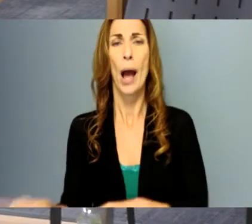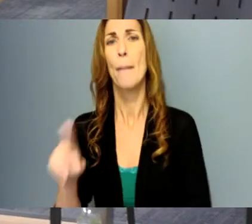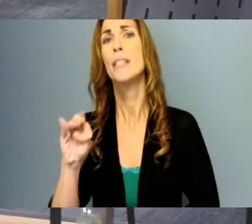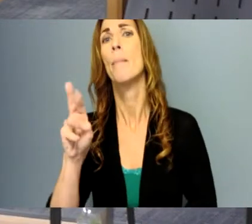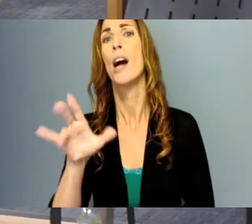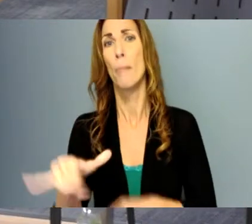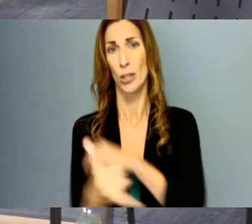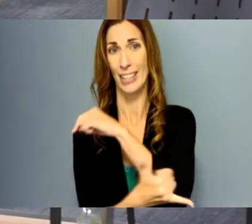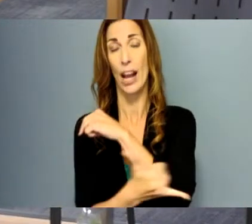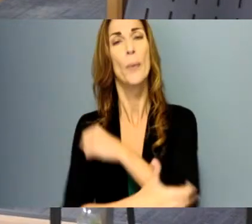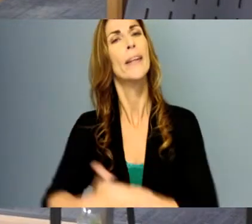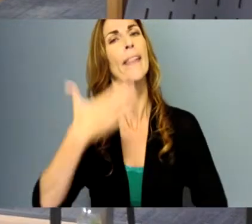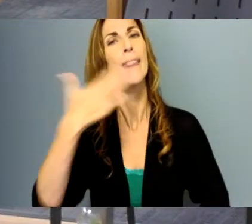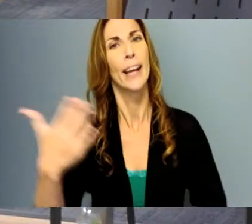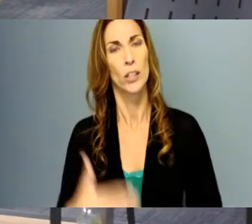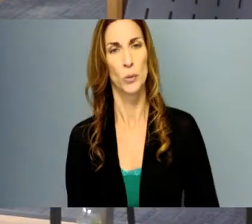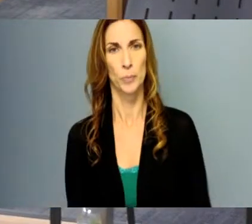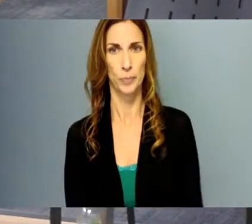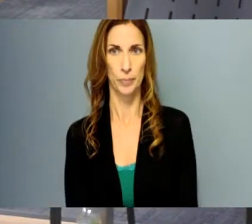County. Thank you.